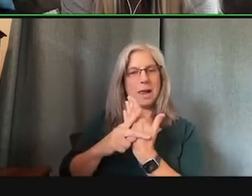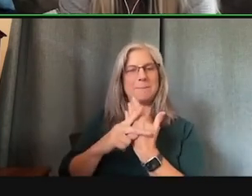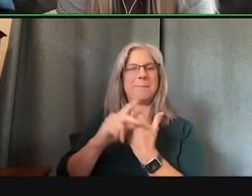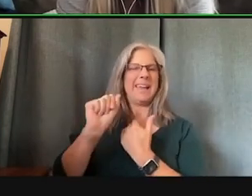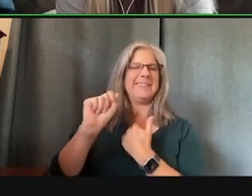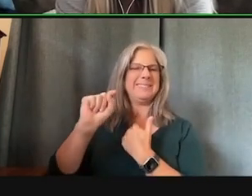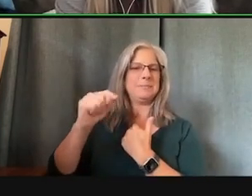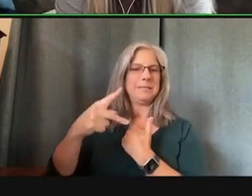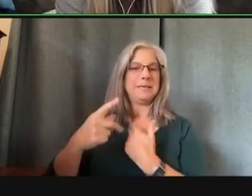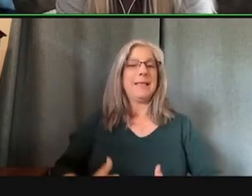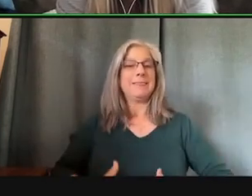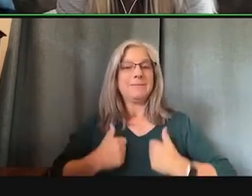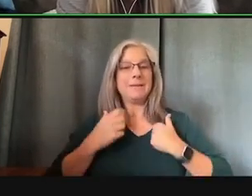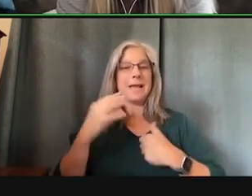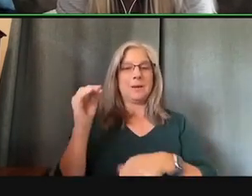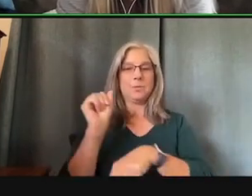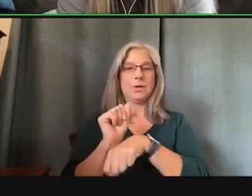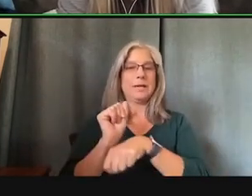employment.